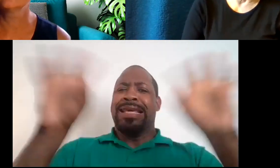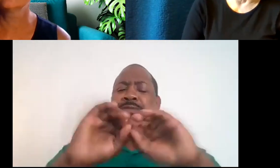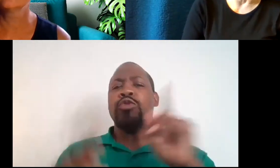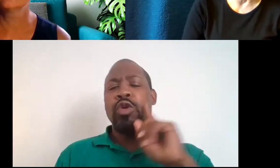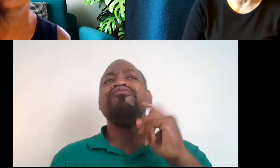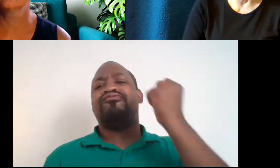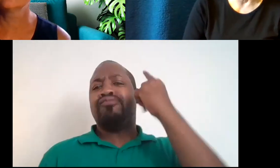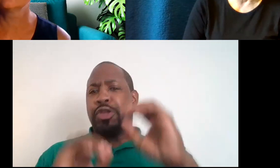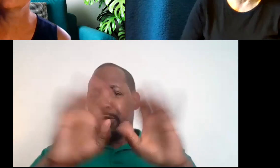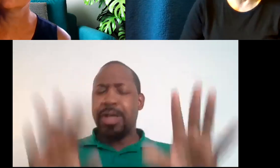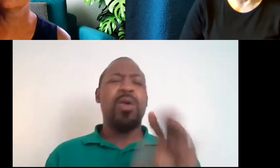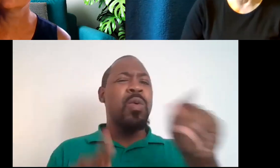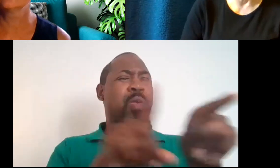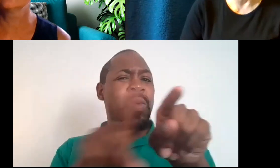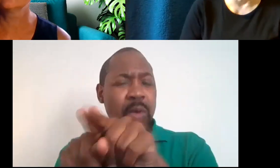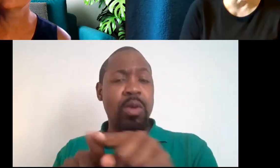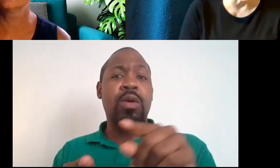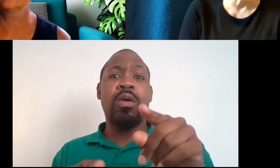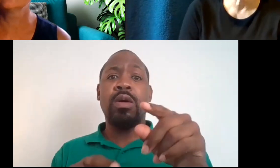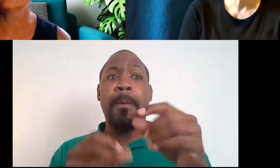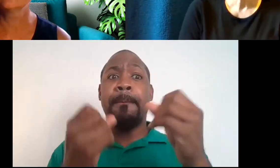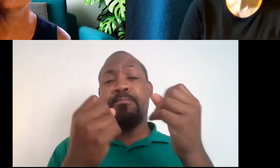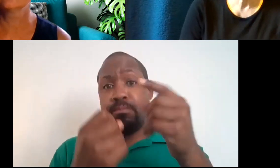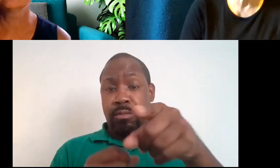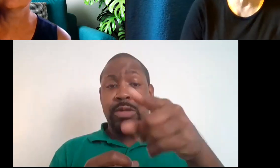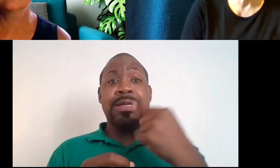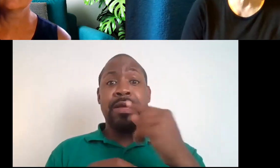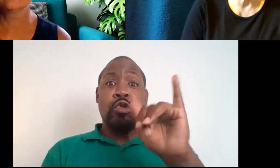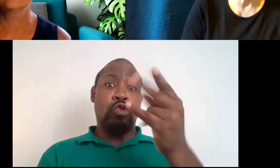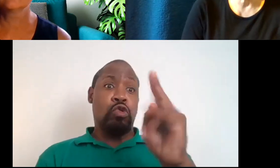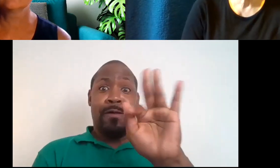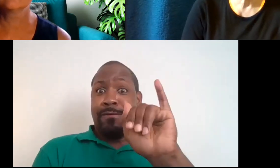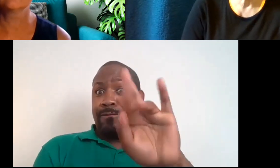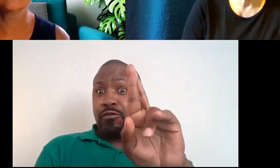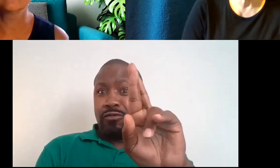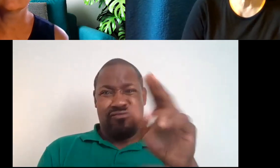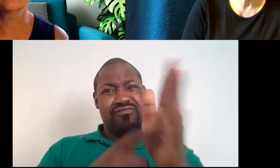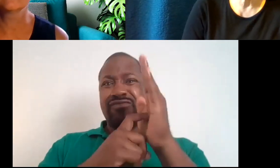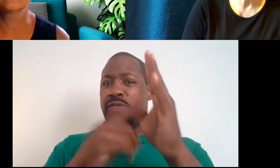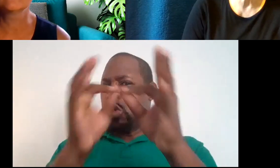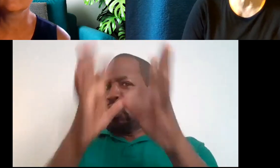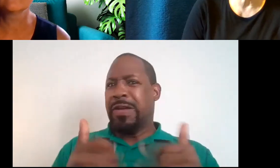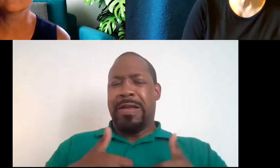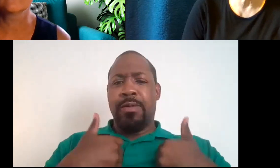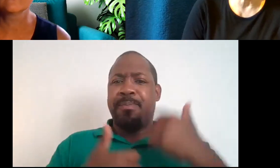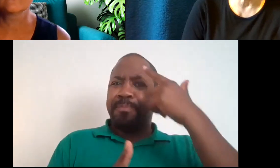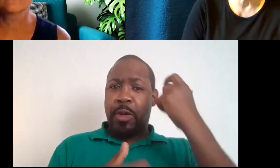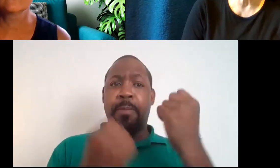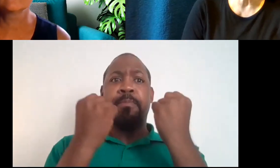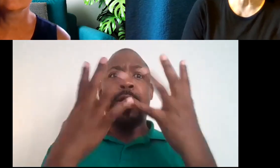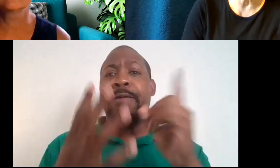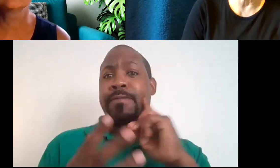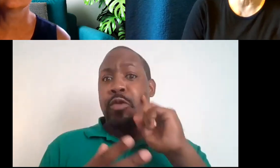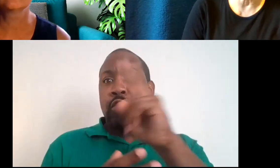always do prefer to have ASL, so things are explained clearly. And also, you know, at a job fair,